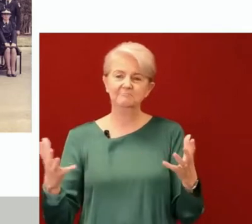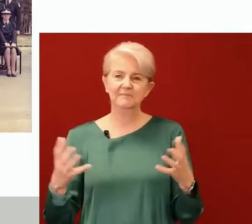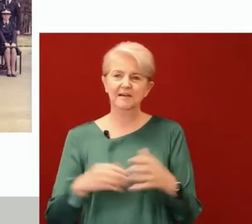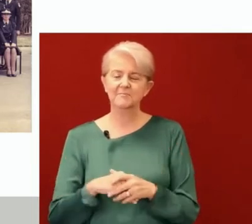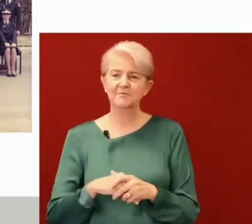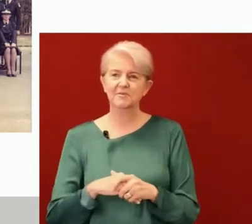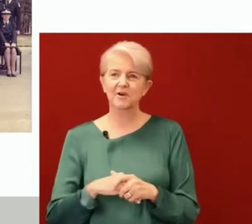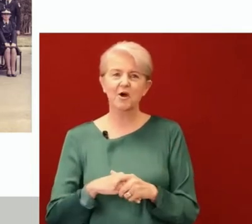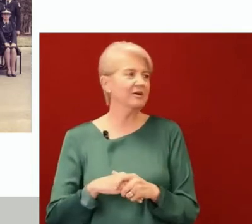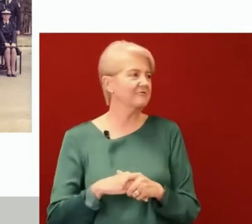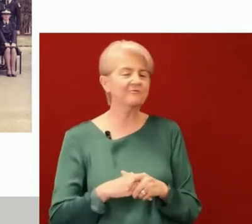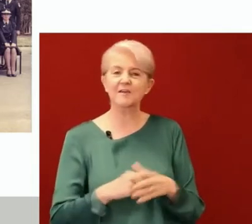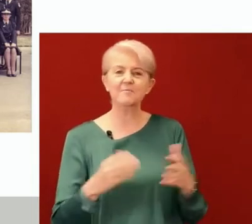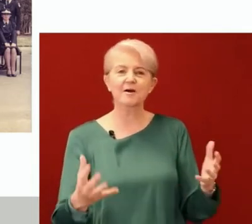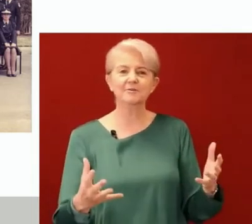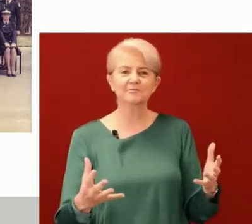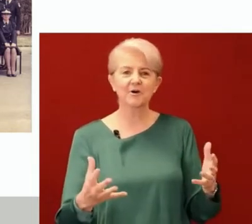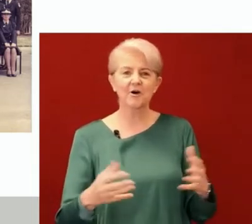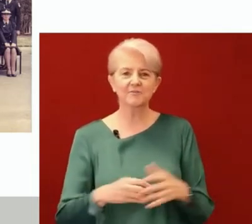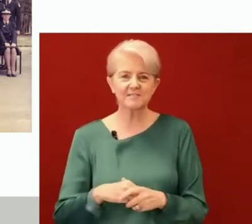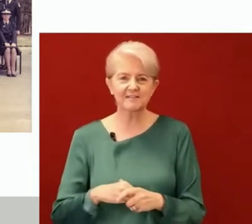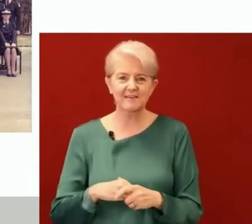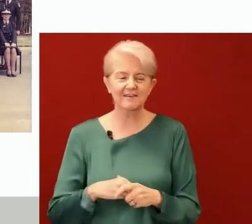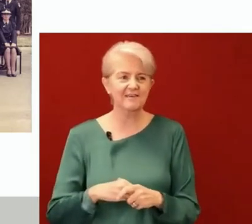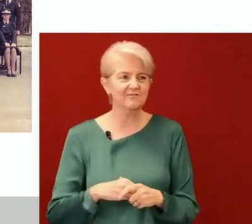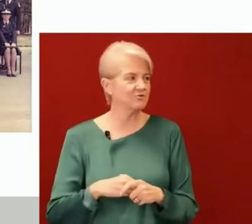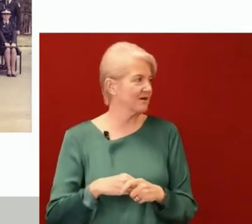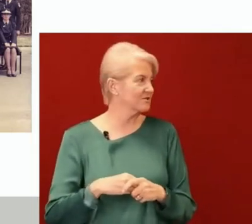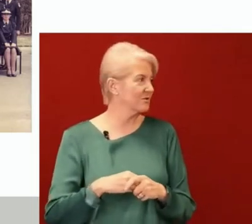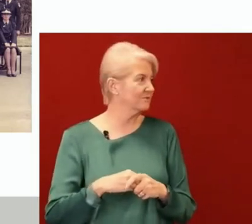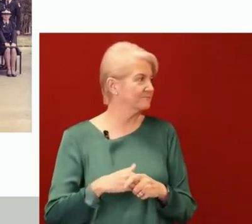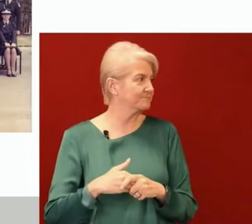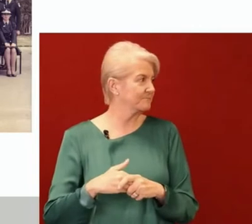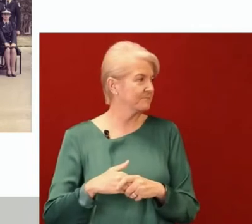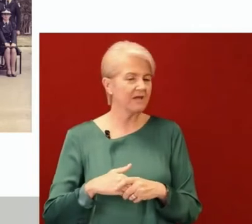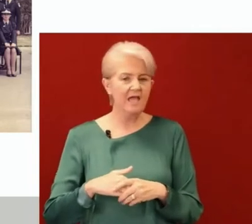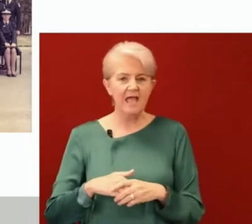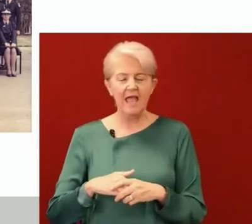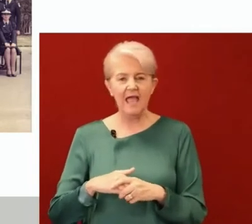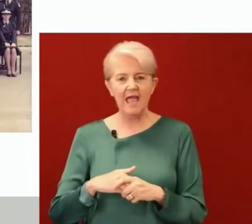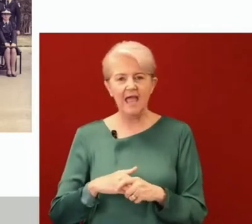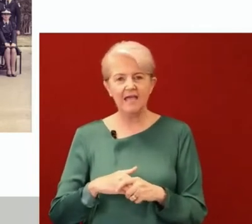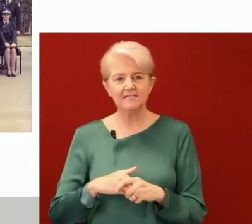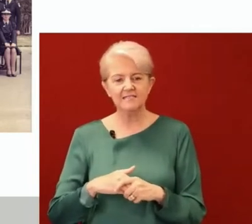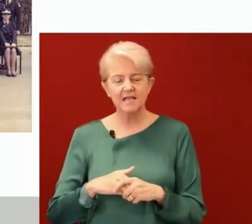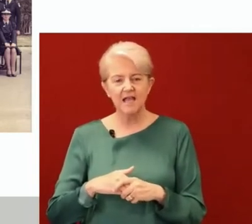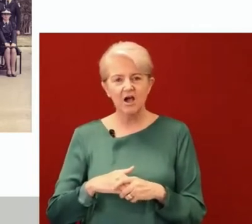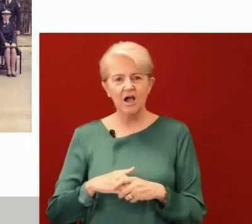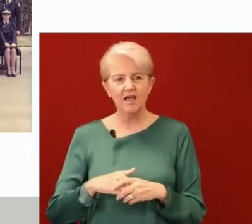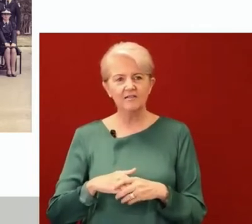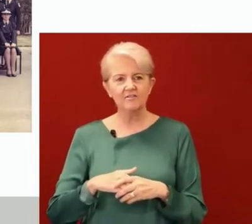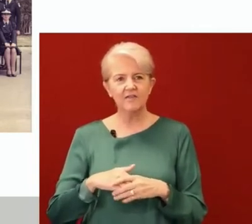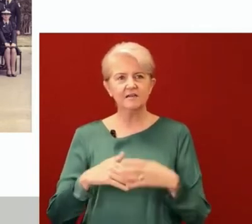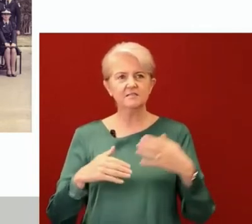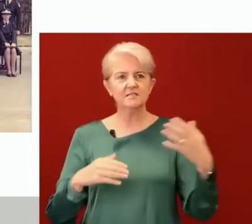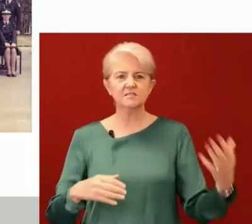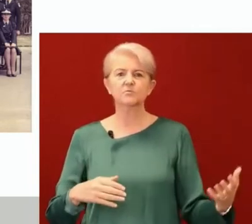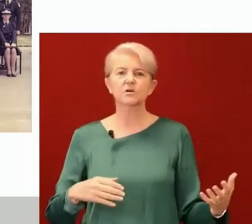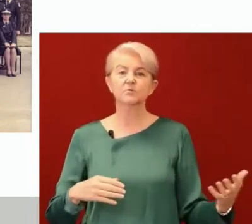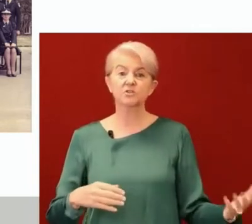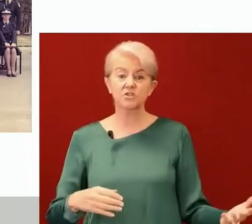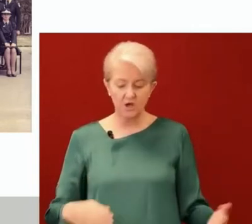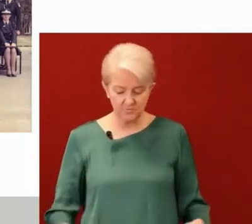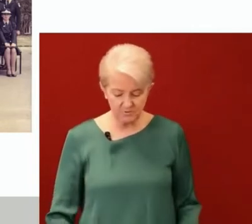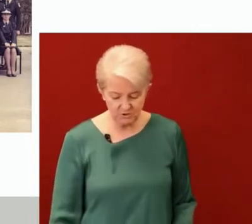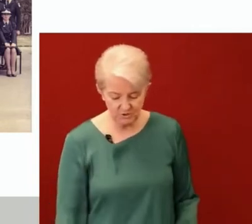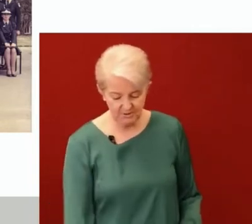being the only female officer there in the Drug Squad. And I then did some